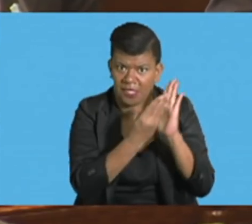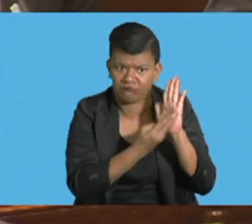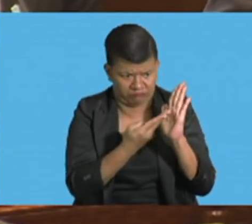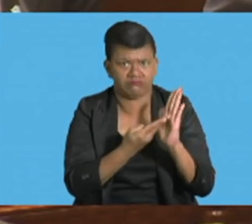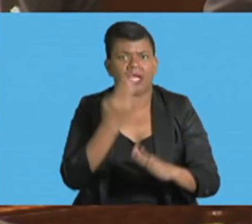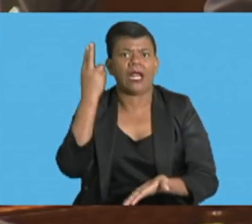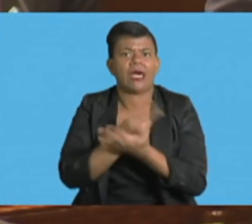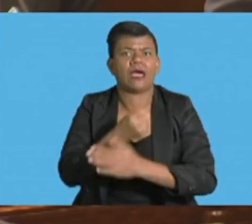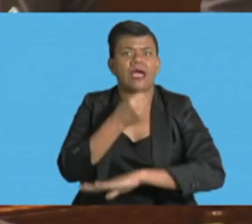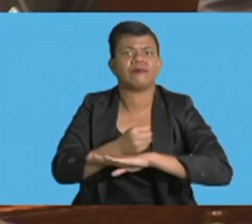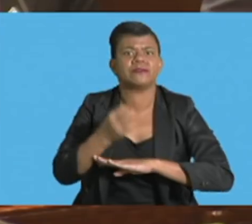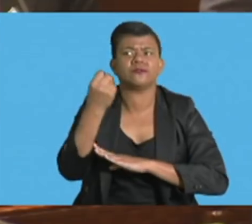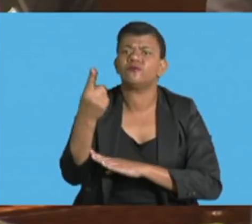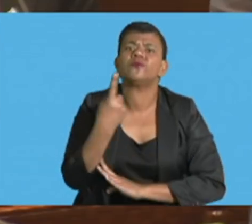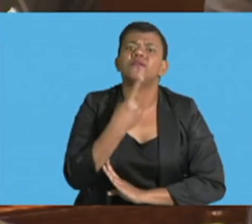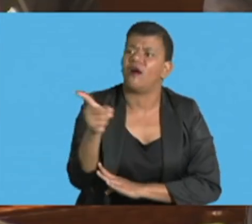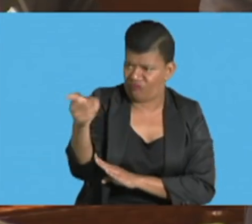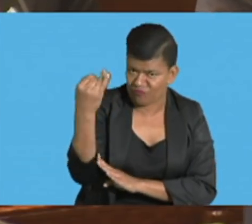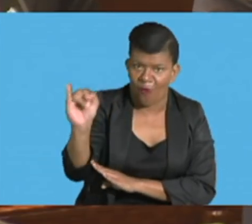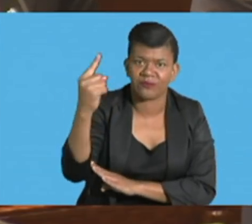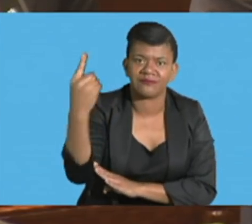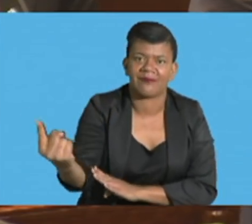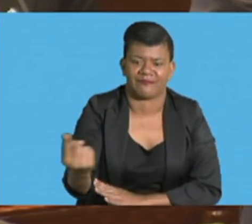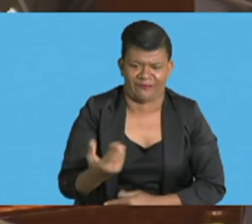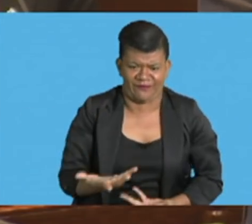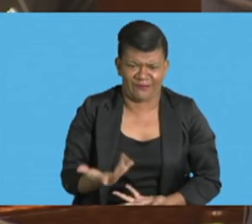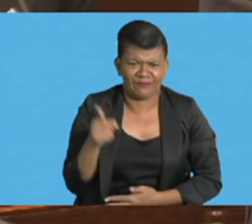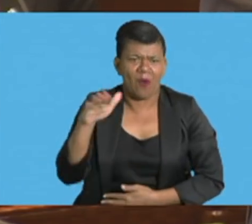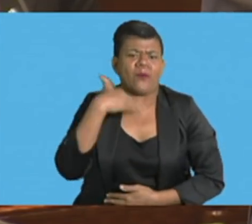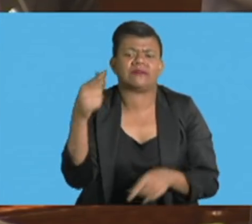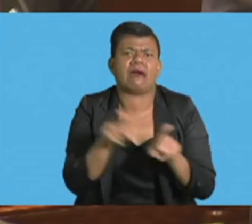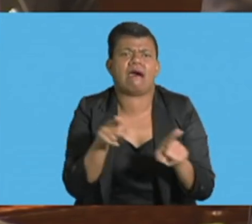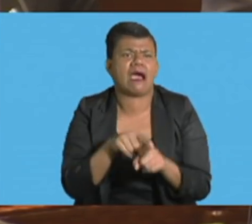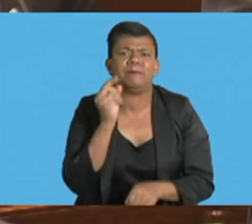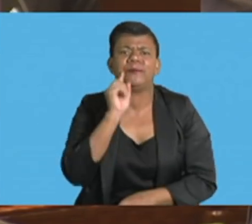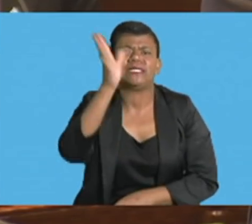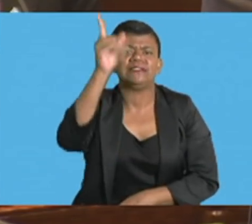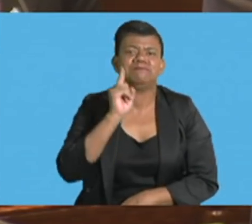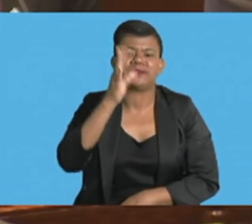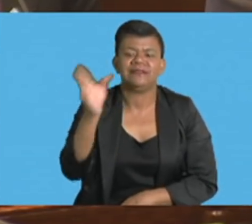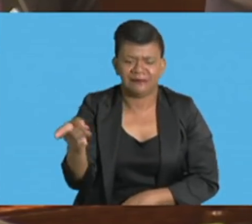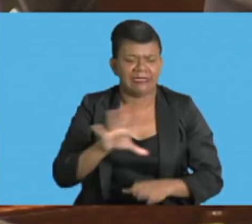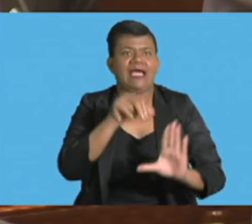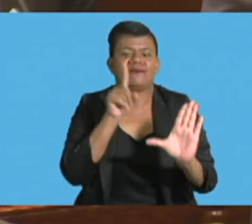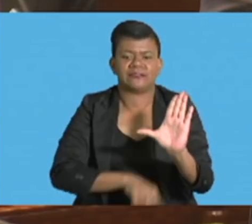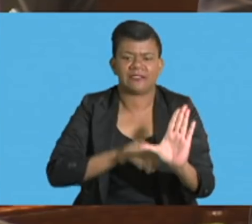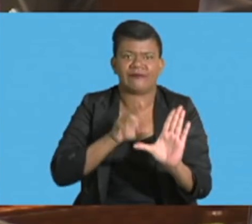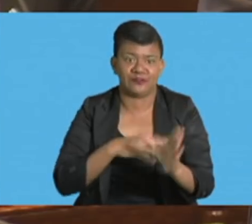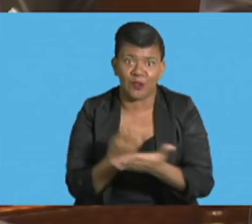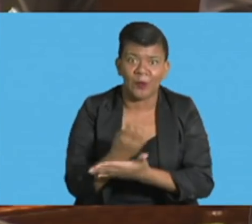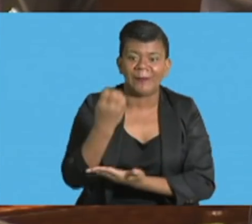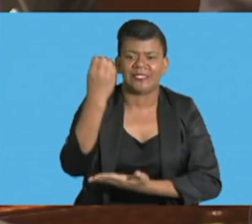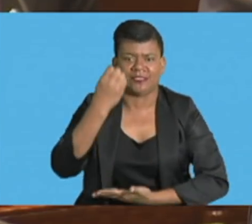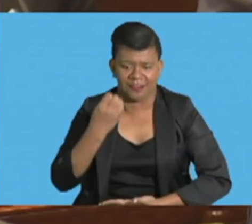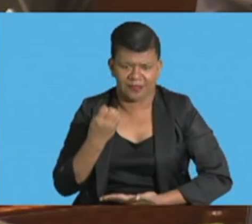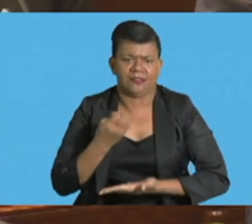some doomsday scenario that never comes to be. And every year, the Fijian economy improves